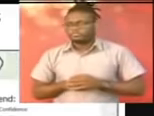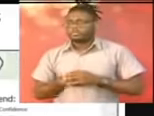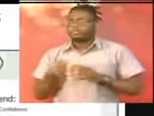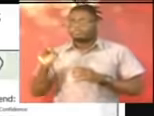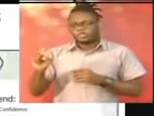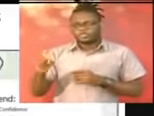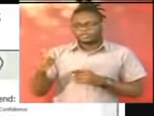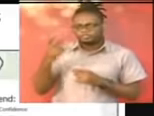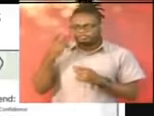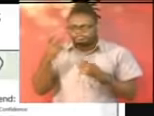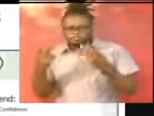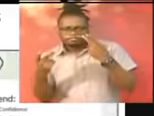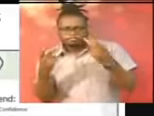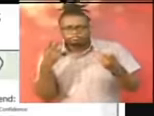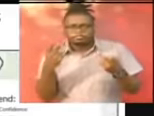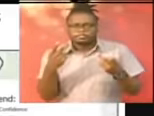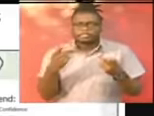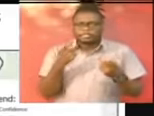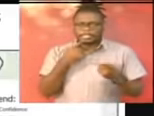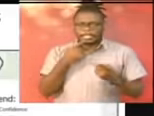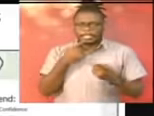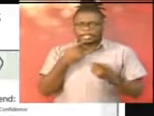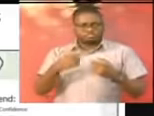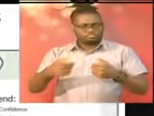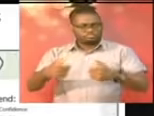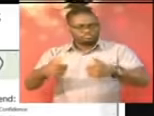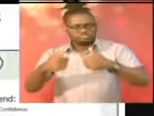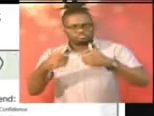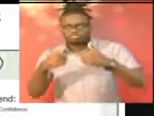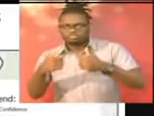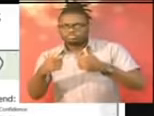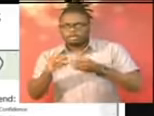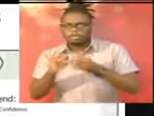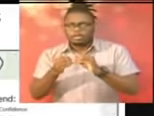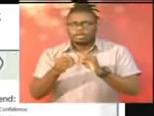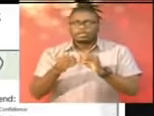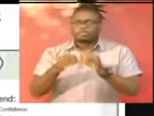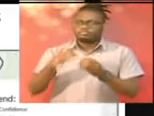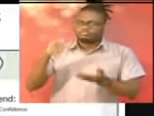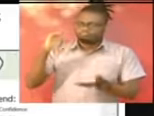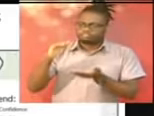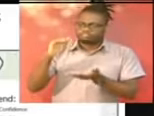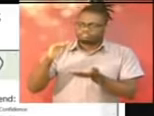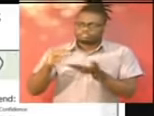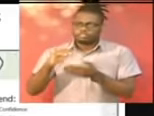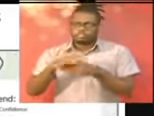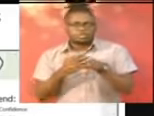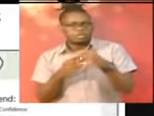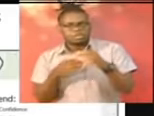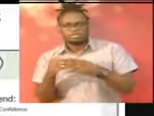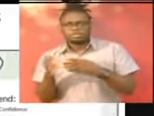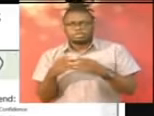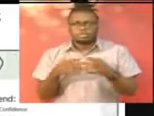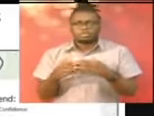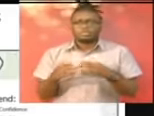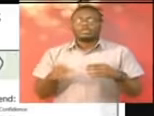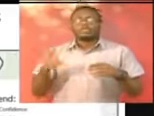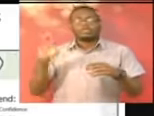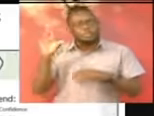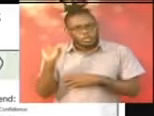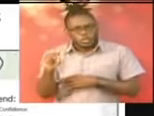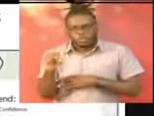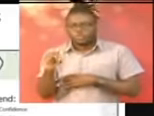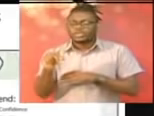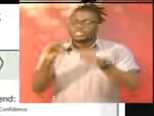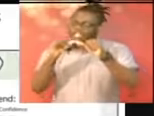that all is well. The fact is that the numbers are decreasing, yes, and we are thankful for that. However, we want to continue to do what we've been doing and what has